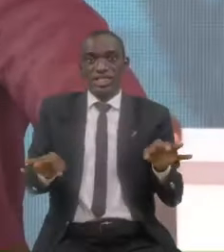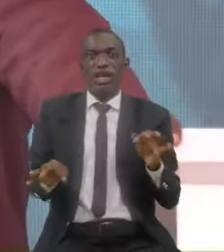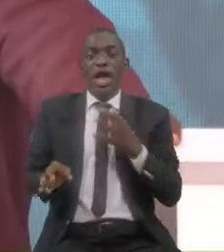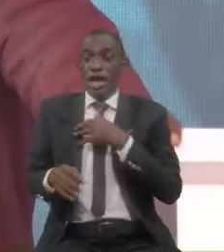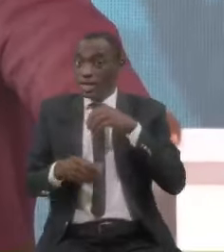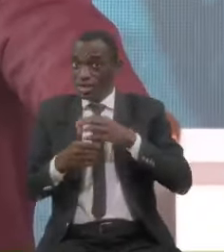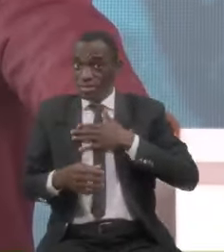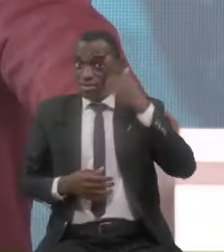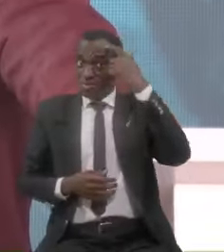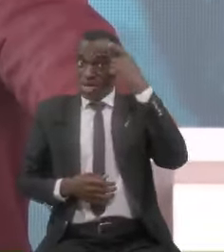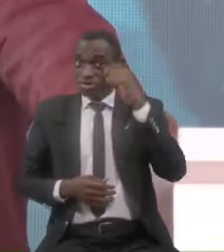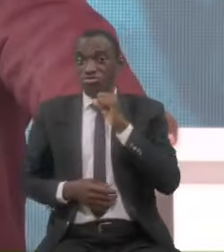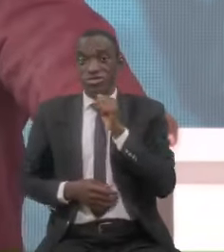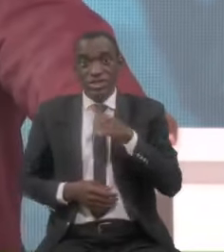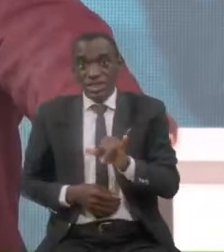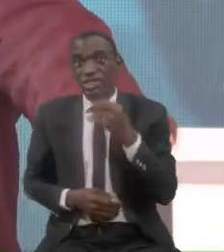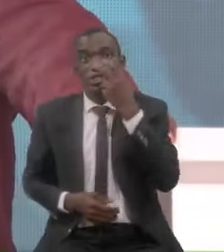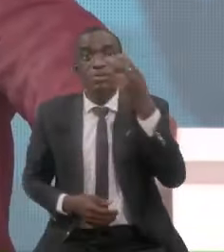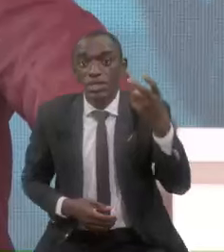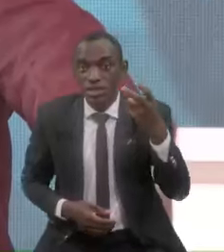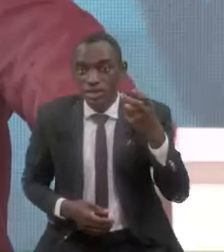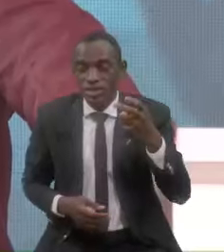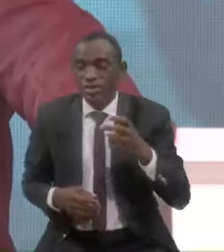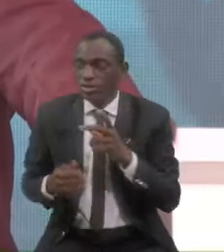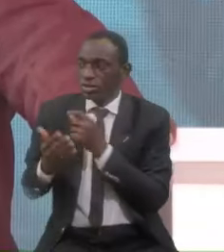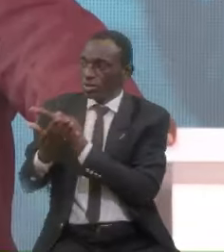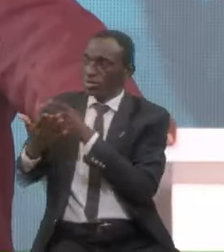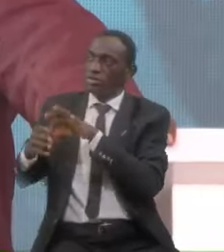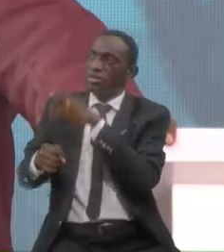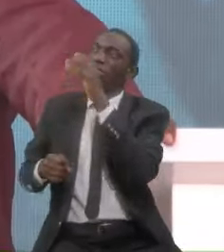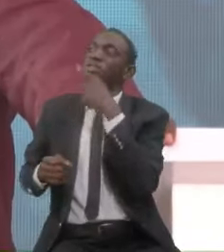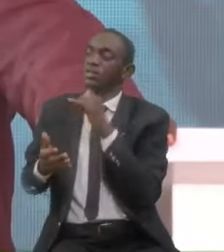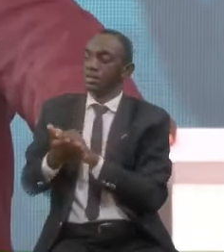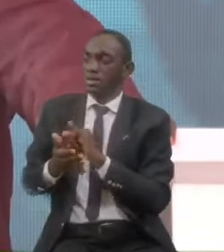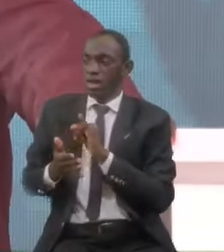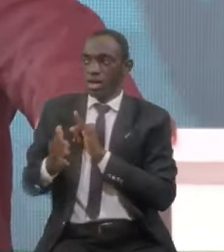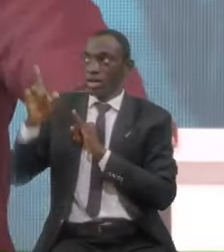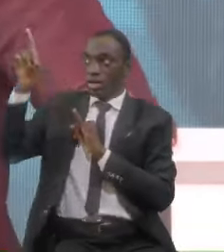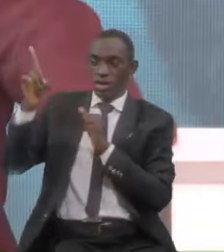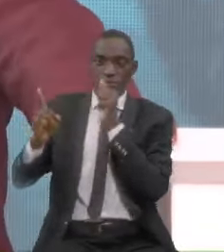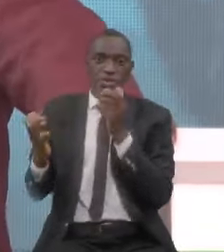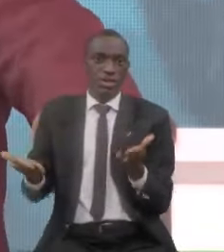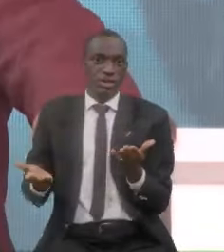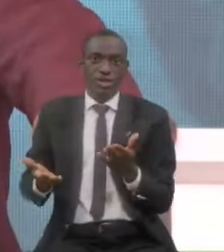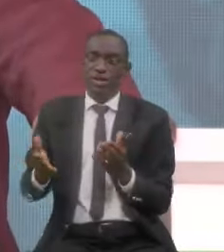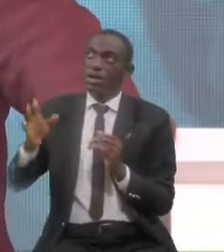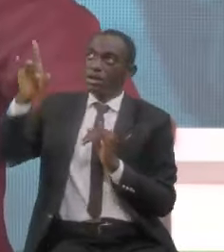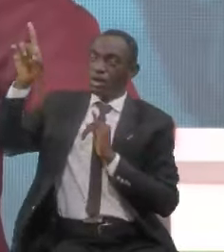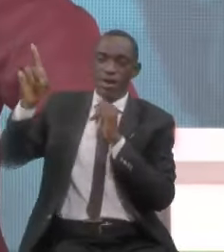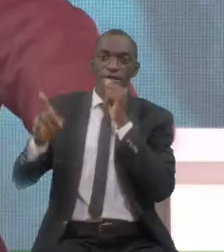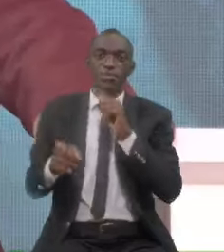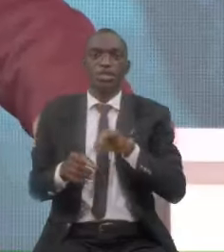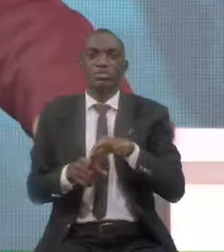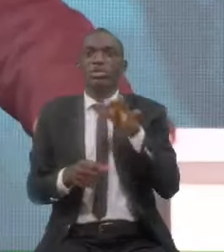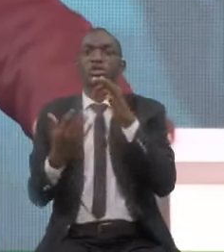Ghost said, hey, I'm here, the Spirit of truth. If you say